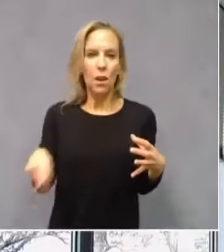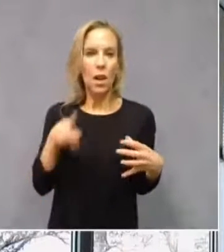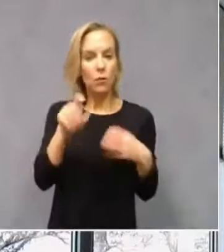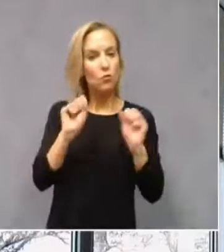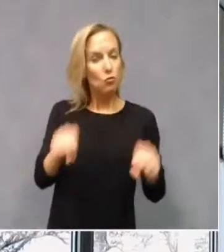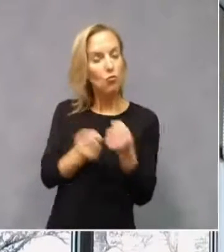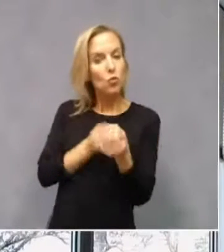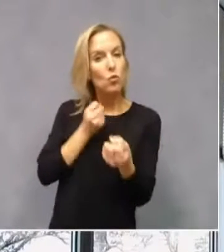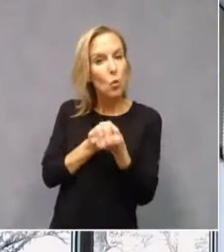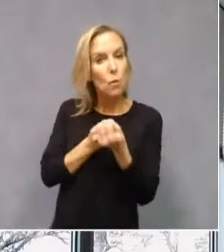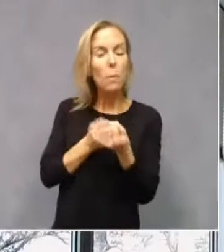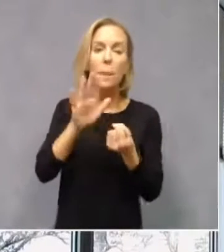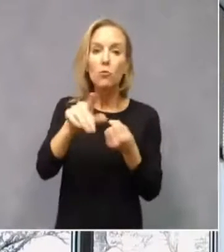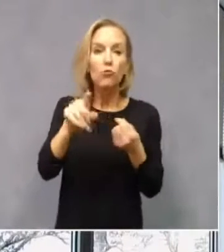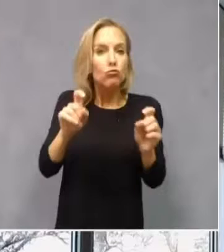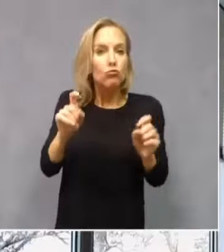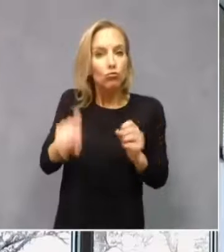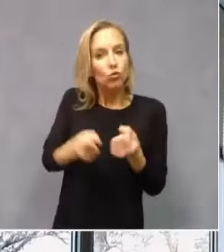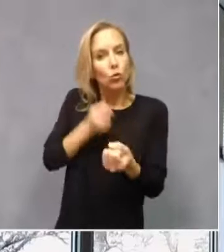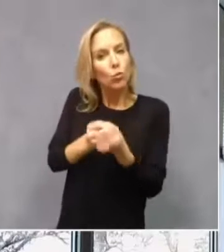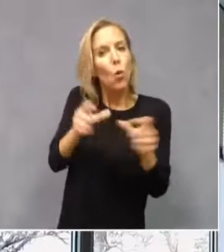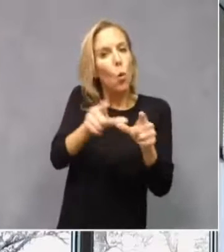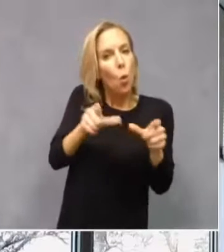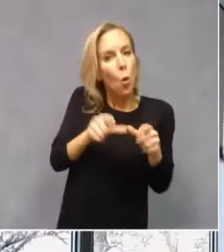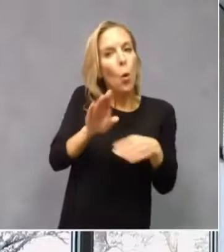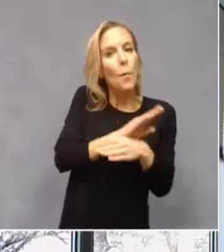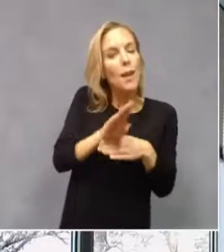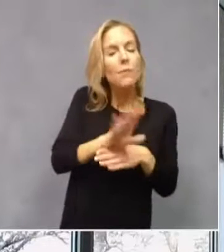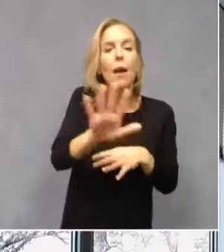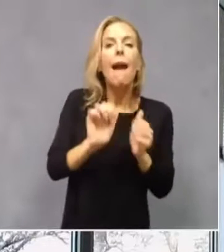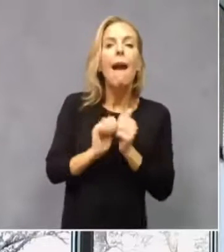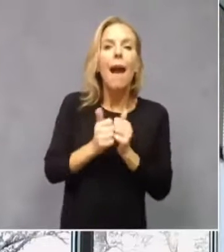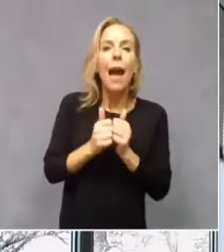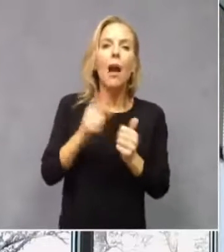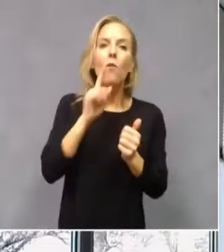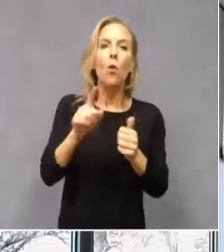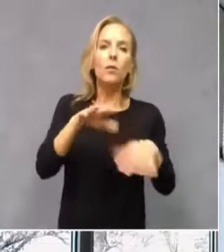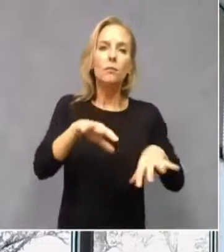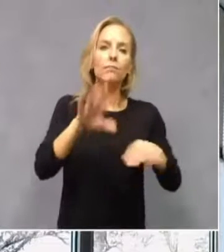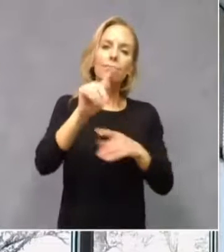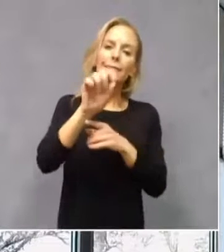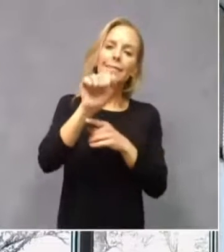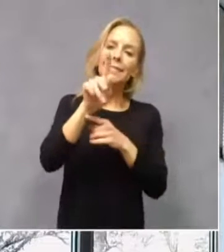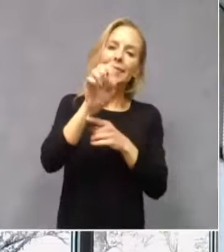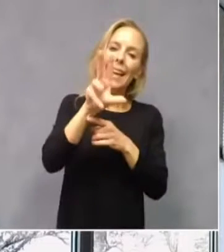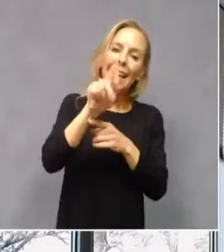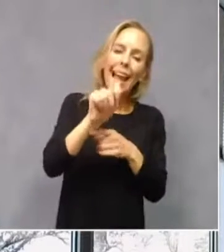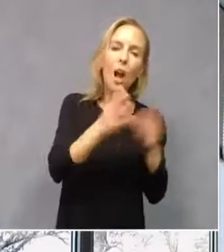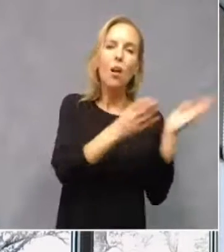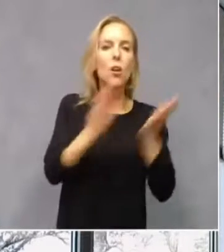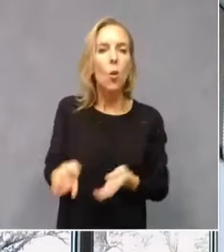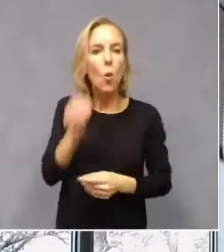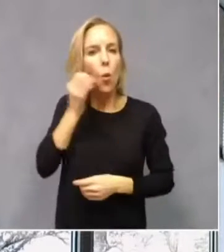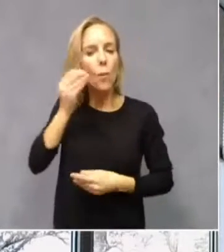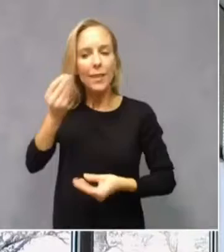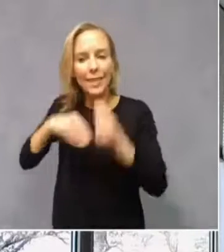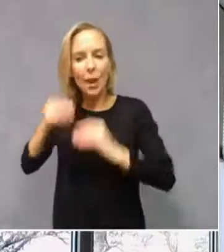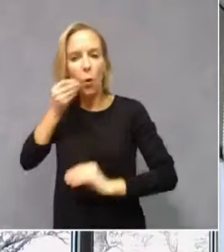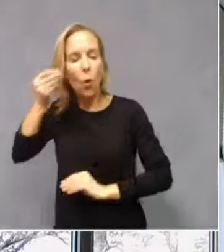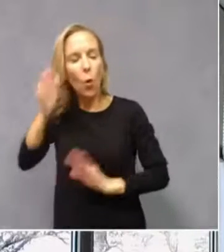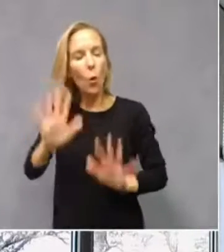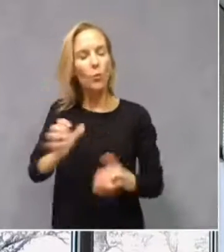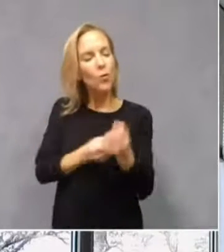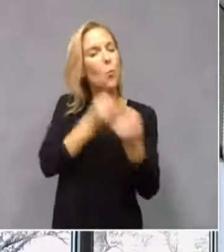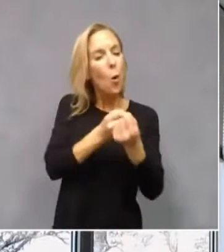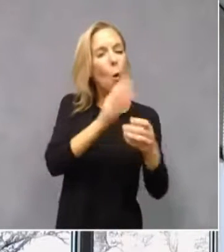please support local business, but do it through takeout and carry out. Please support the businesses, but